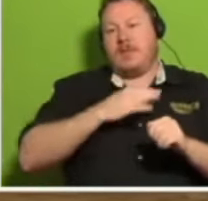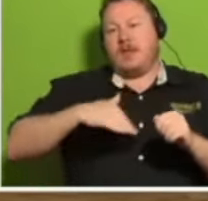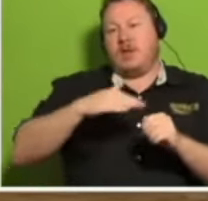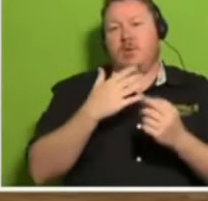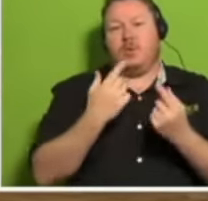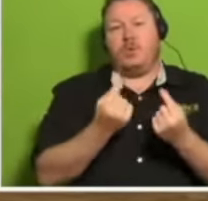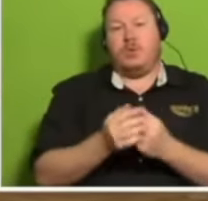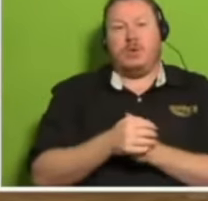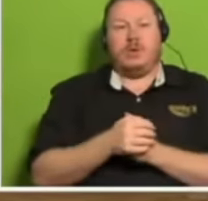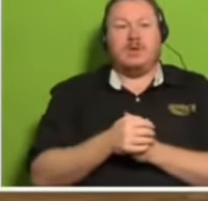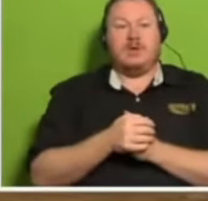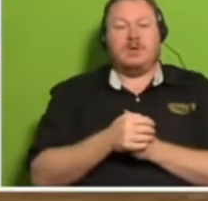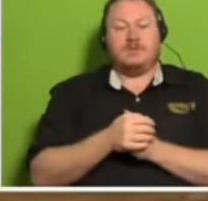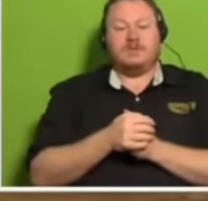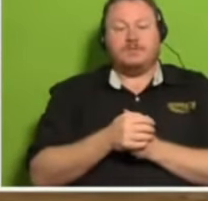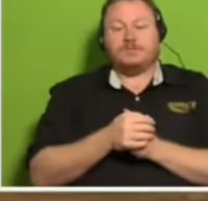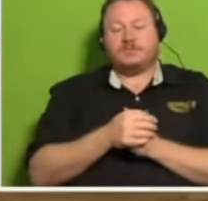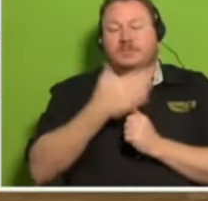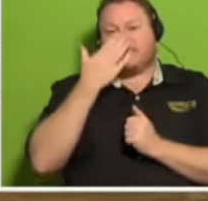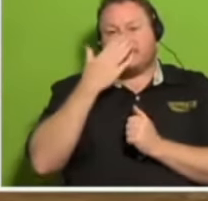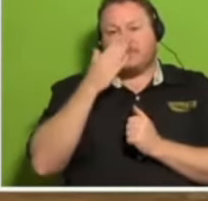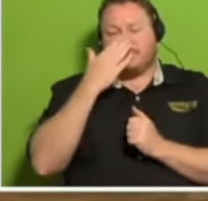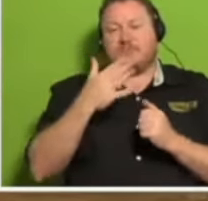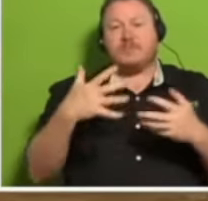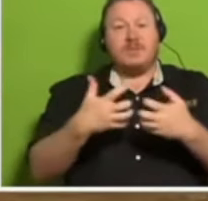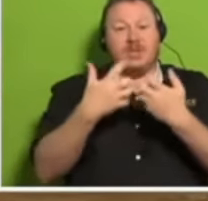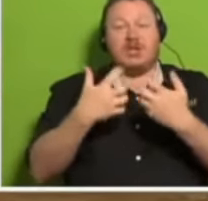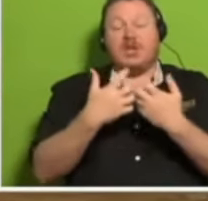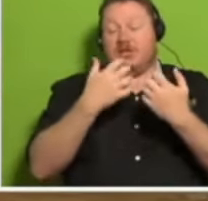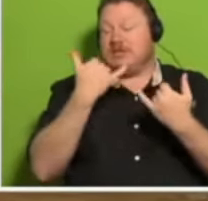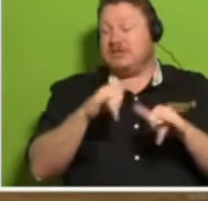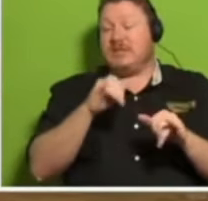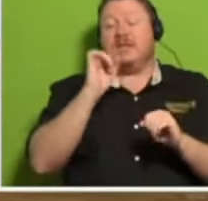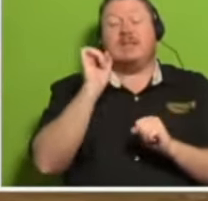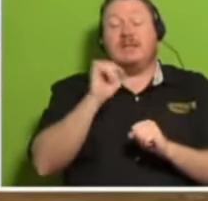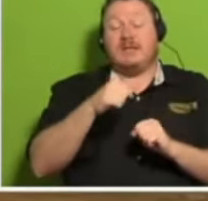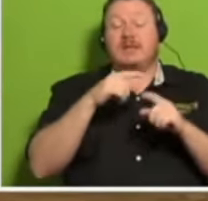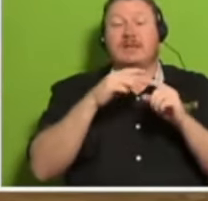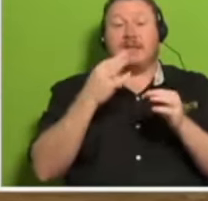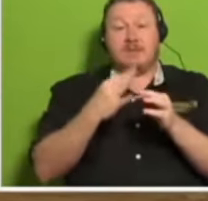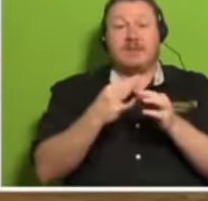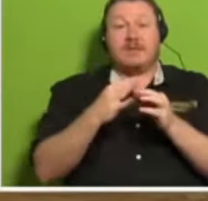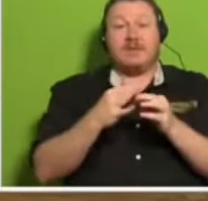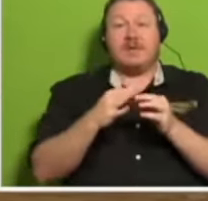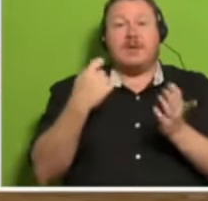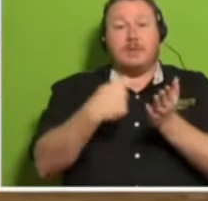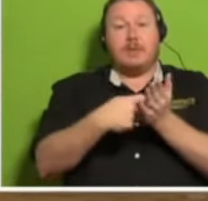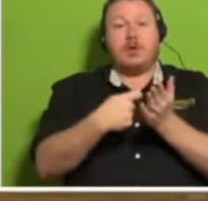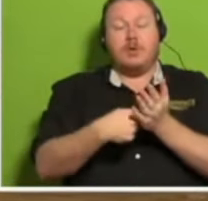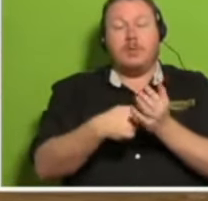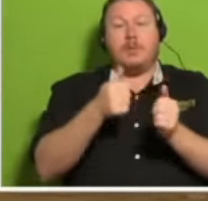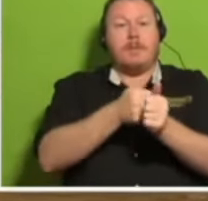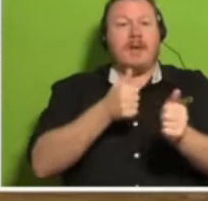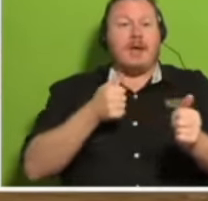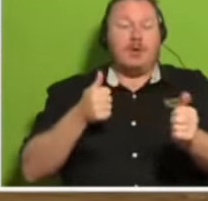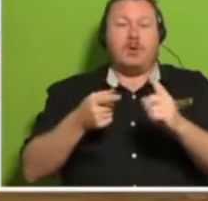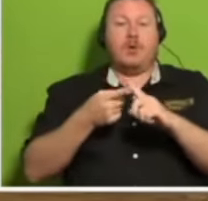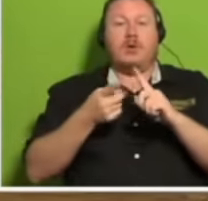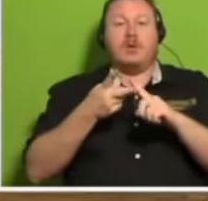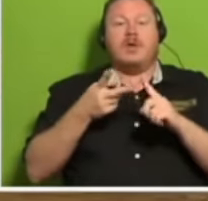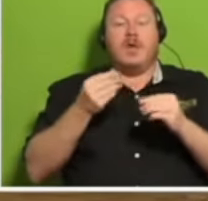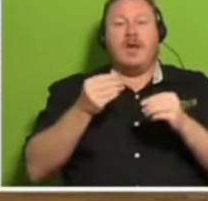And while it still continues to face significant challenges, particularly regarding procurement backlogs and